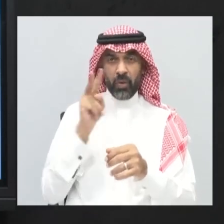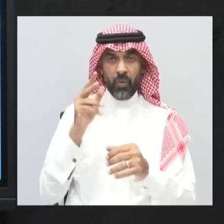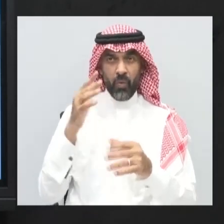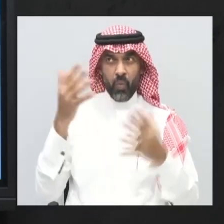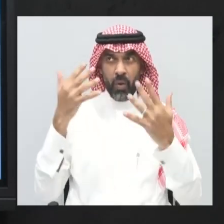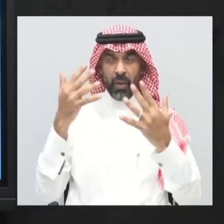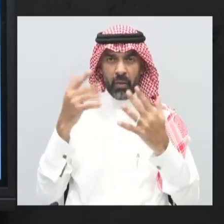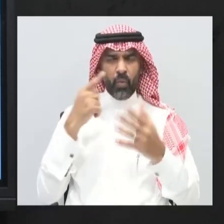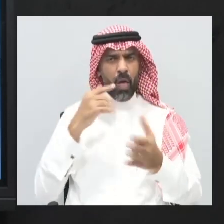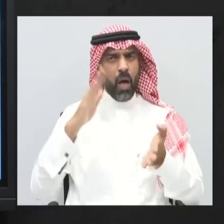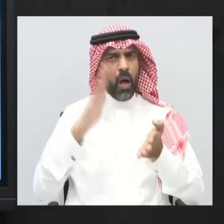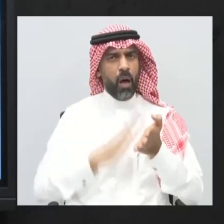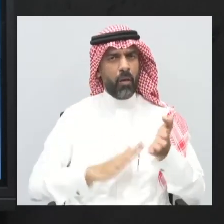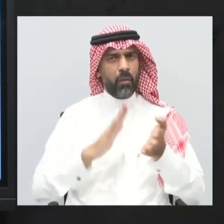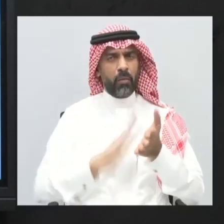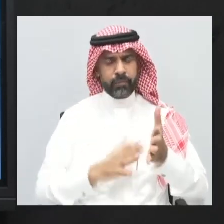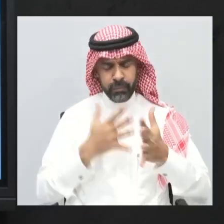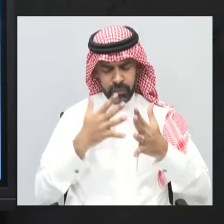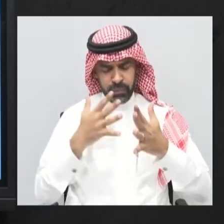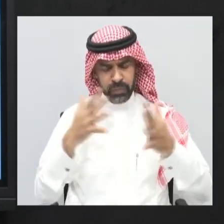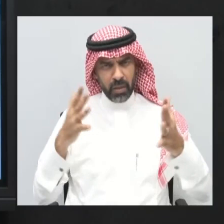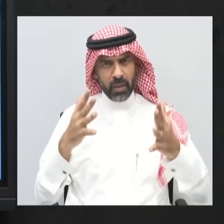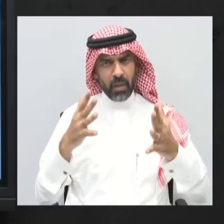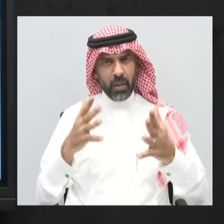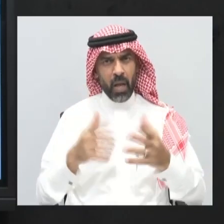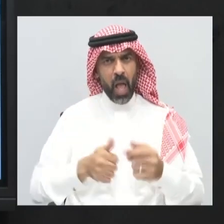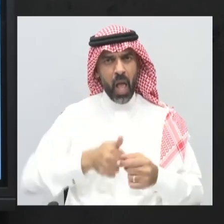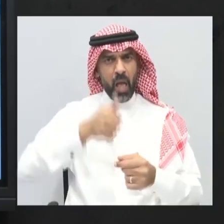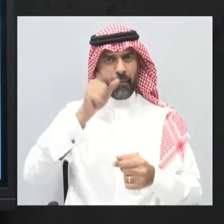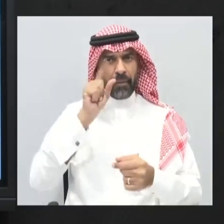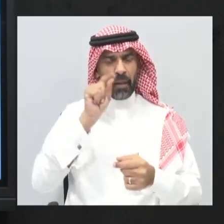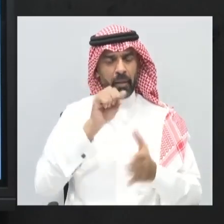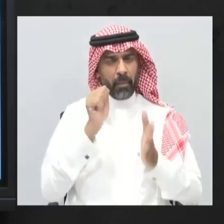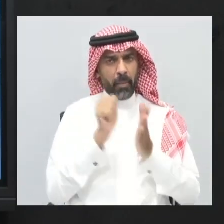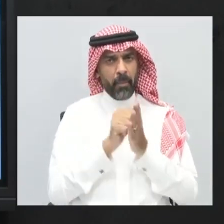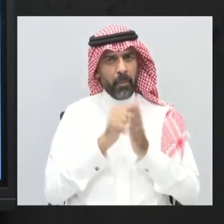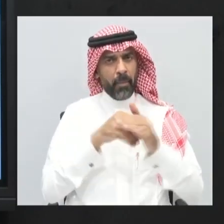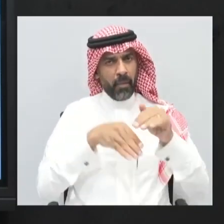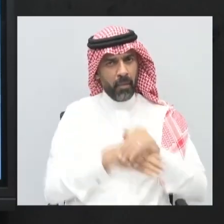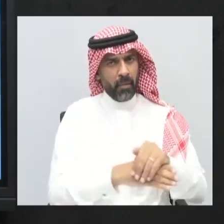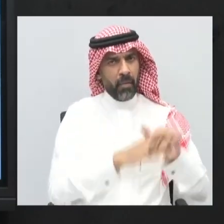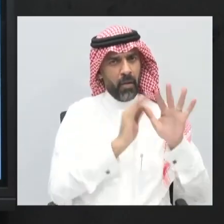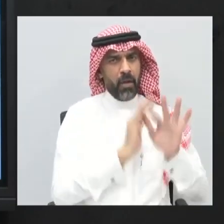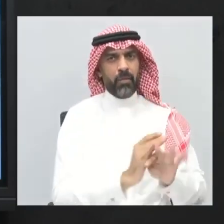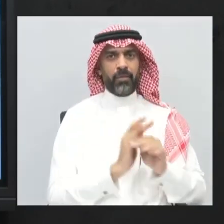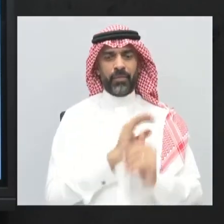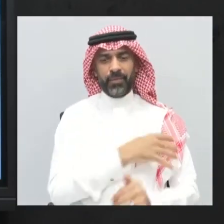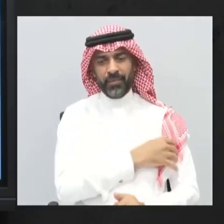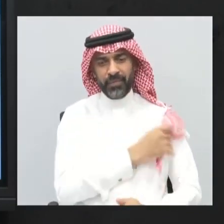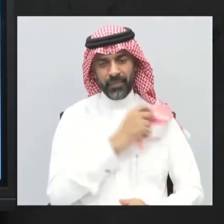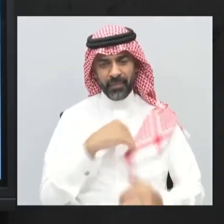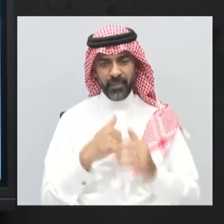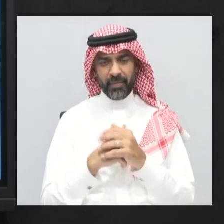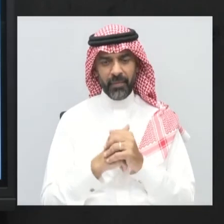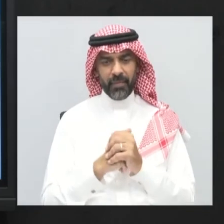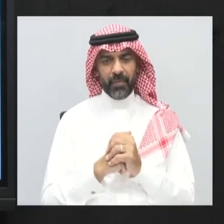be dangerous, okay? It's interesting to learn about, and maybe you can read more about the different kinds of weather